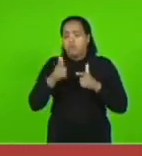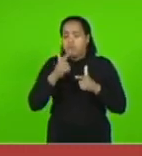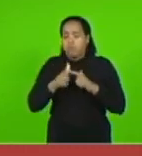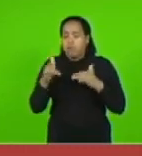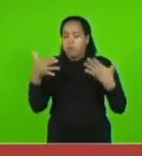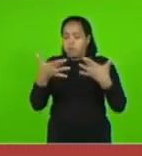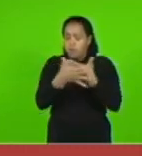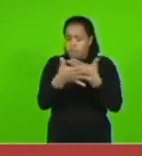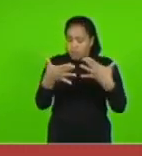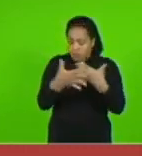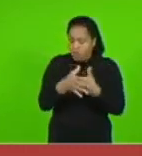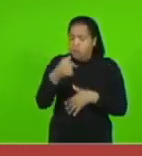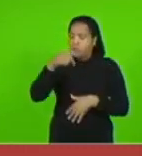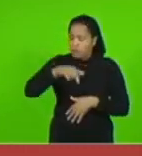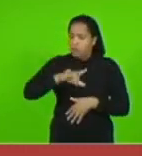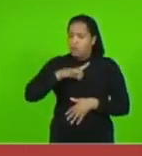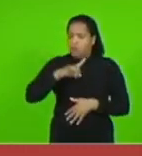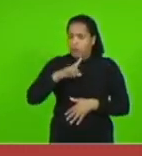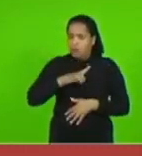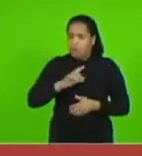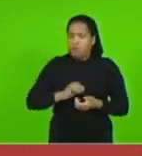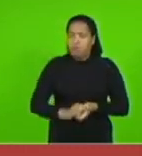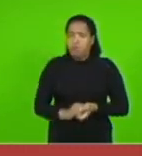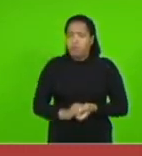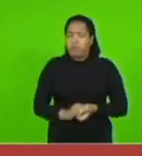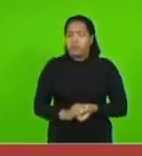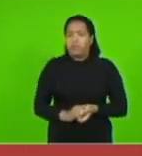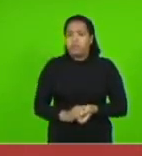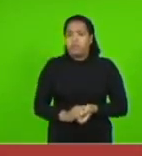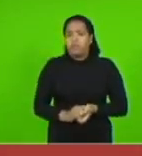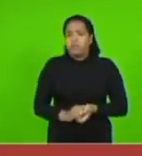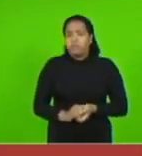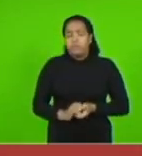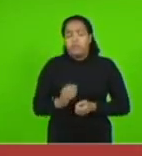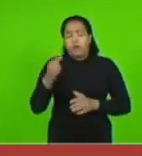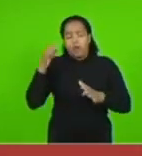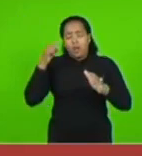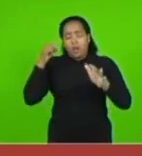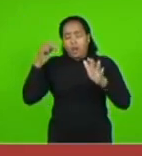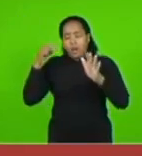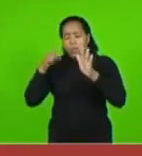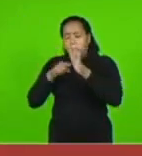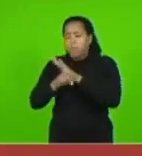We've had a problem in a city here in Brazil.